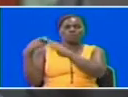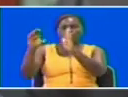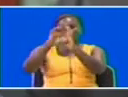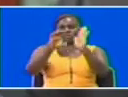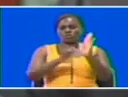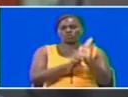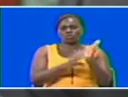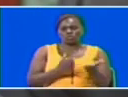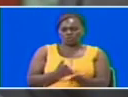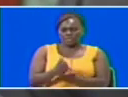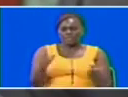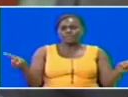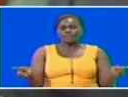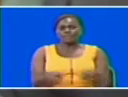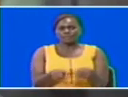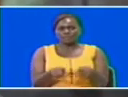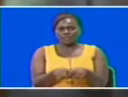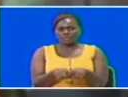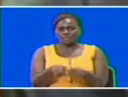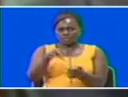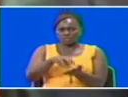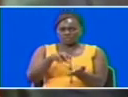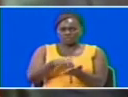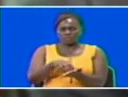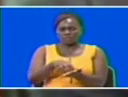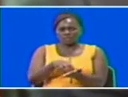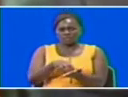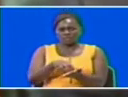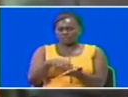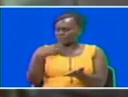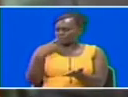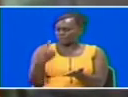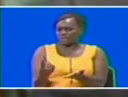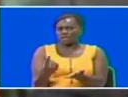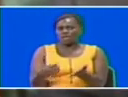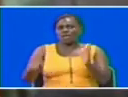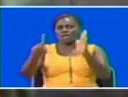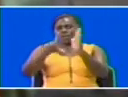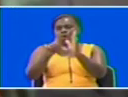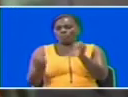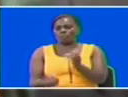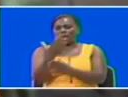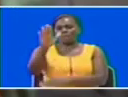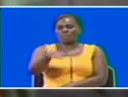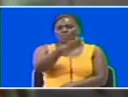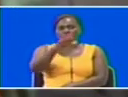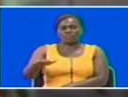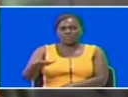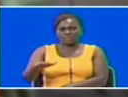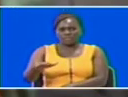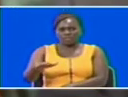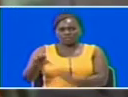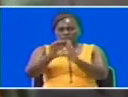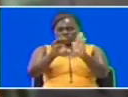rights. Nikobo J., in the South African case of New Cliques, pointed out that legislation enacted by Parliament to give effect to a constitutional